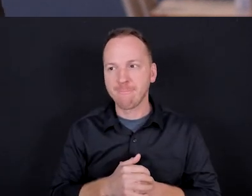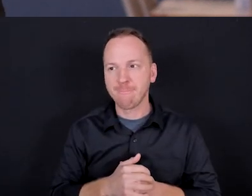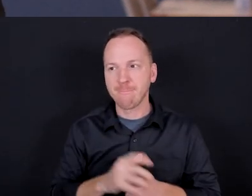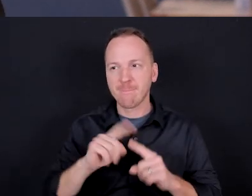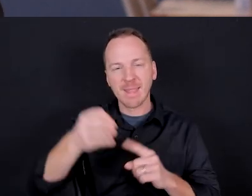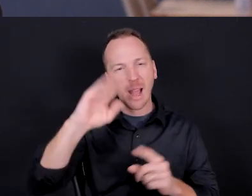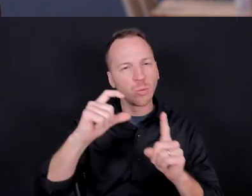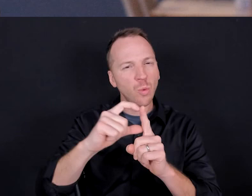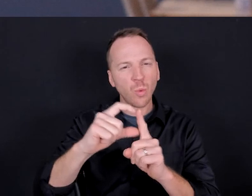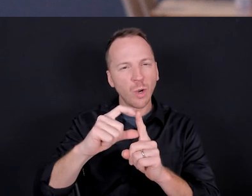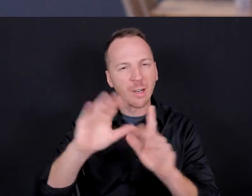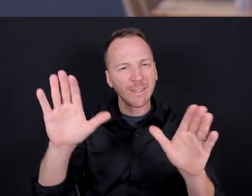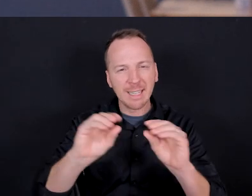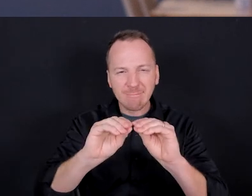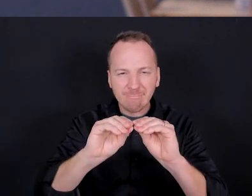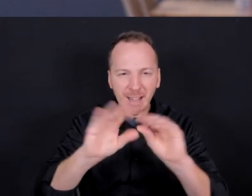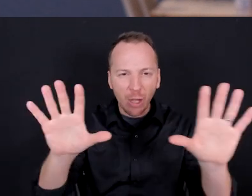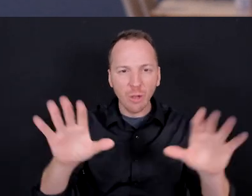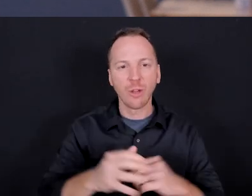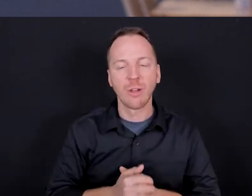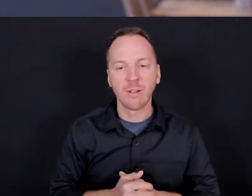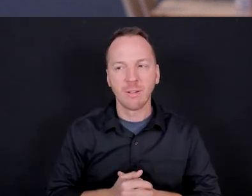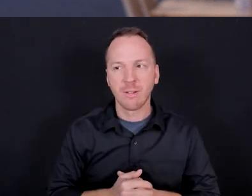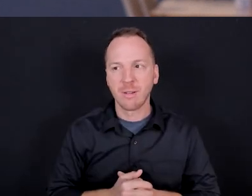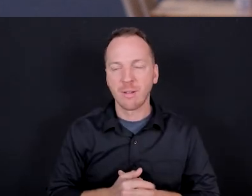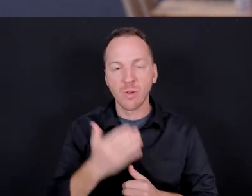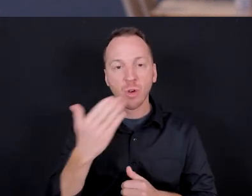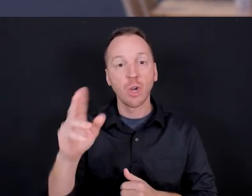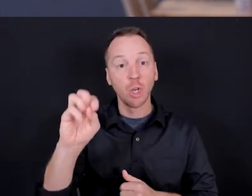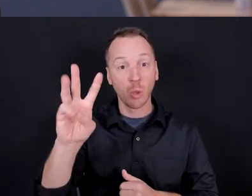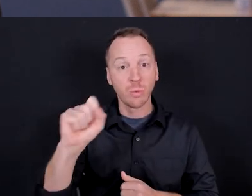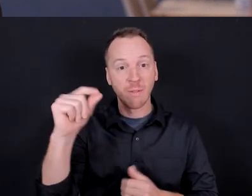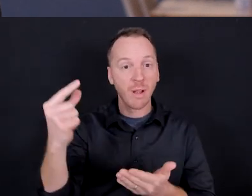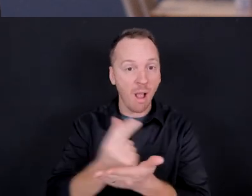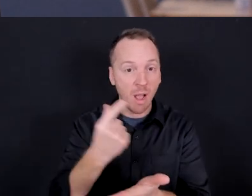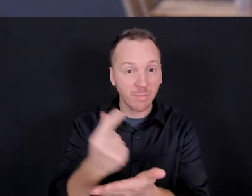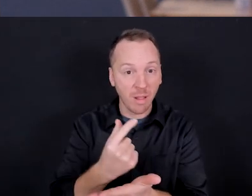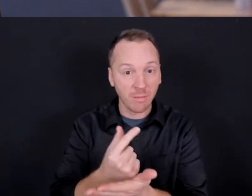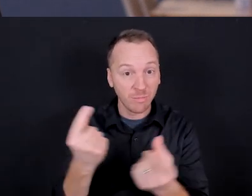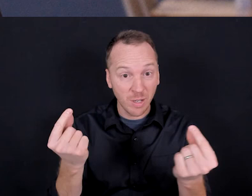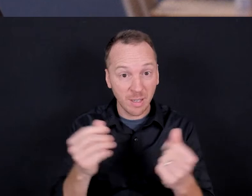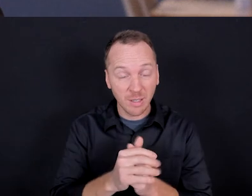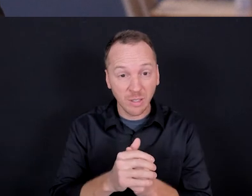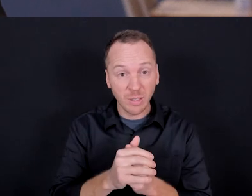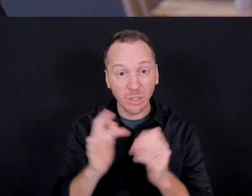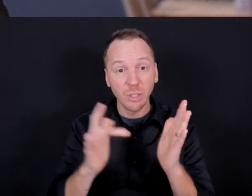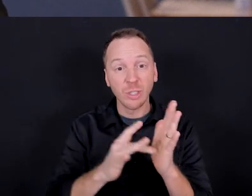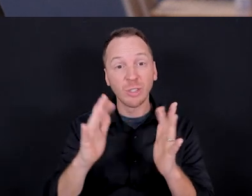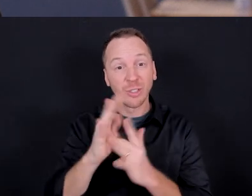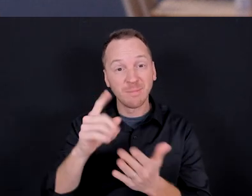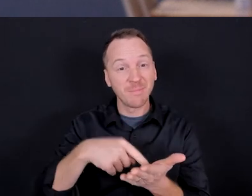But God's word is so very clear. The good news of the gospel is that Jesus paid the